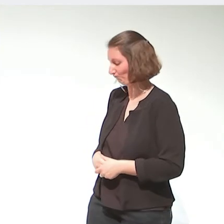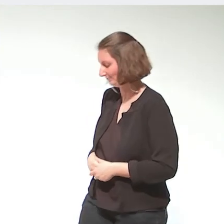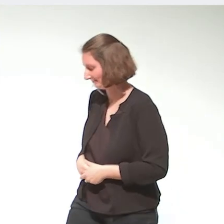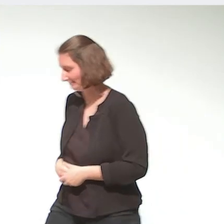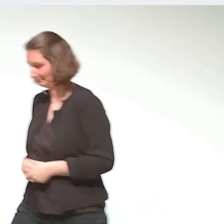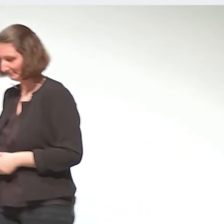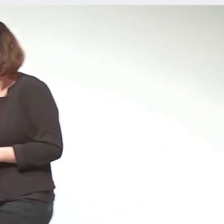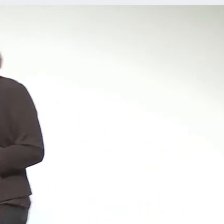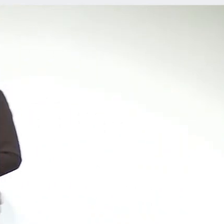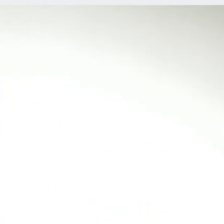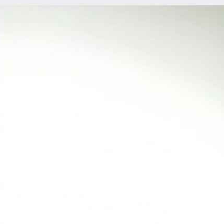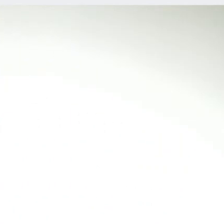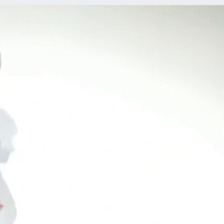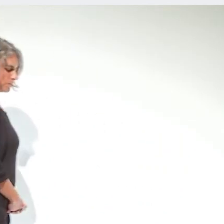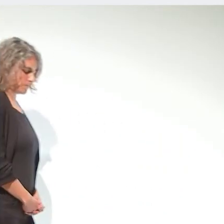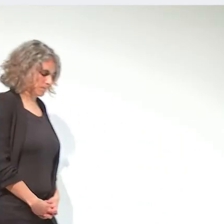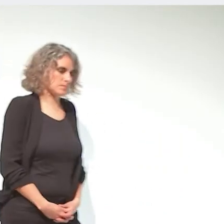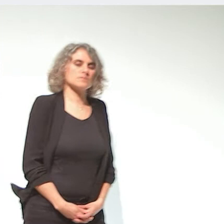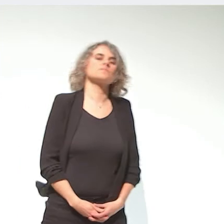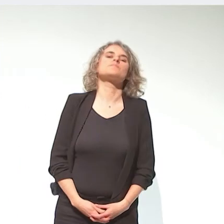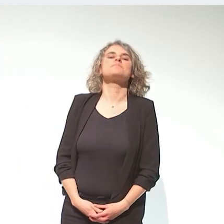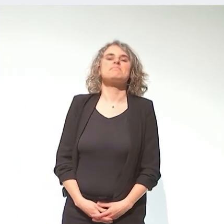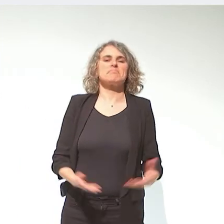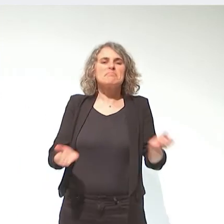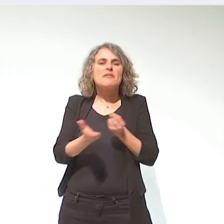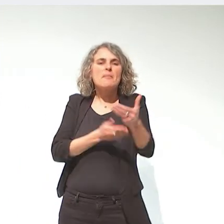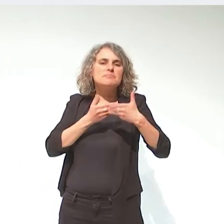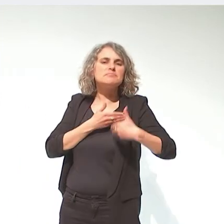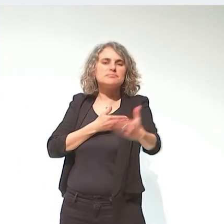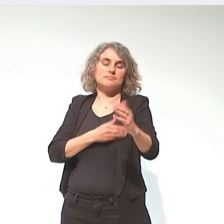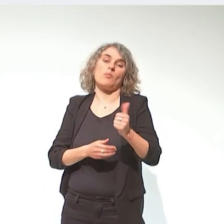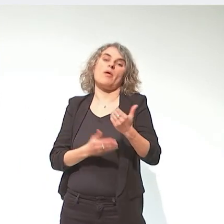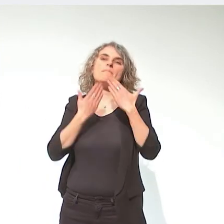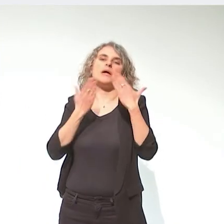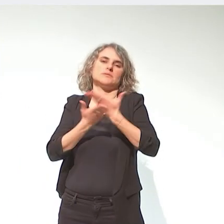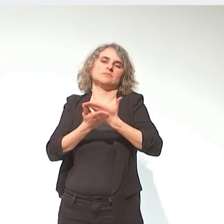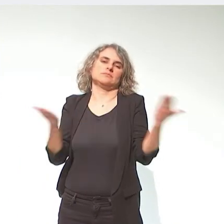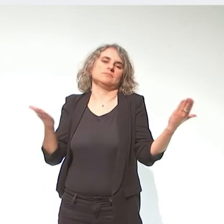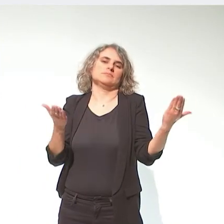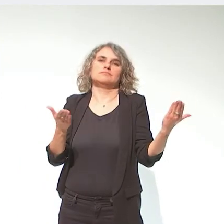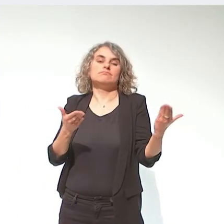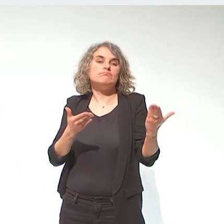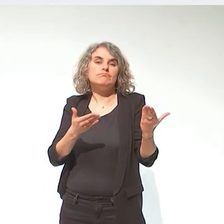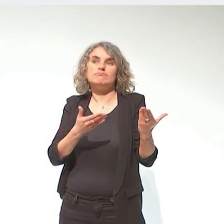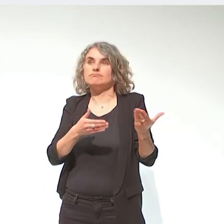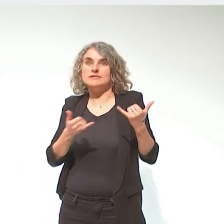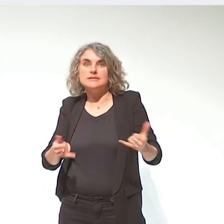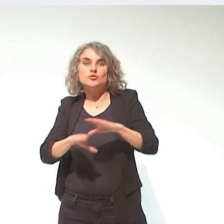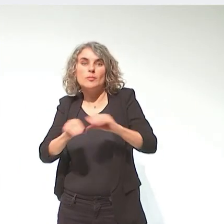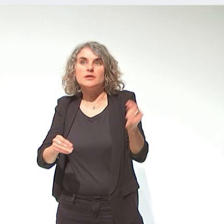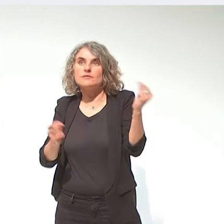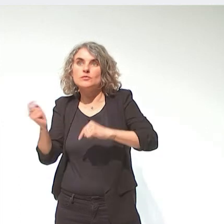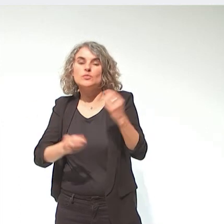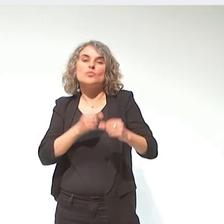All right, then, 1 or 2 additional information about what comes next. Thanks to all of the members of the panel for their contributions in